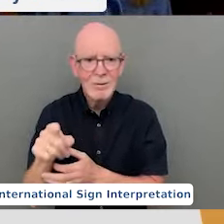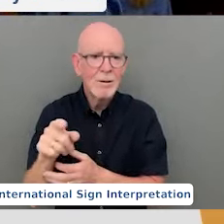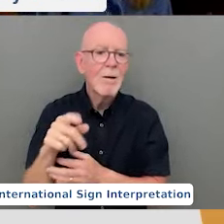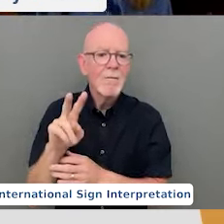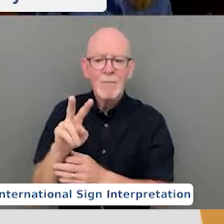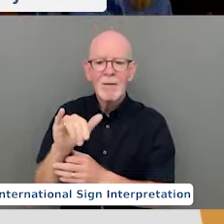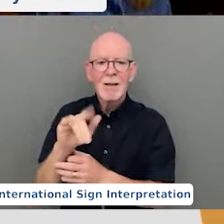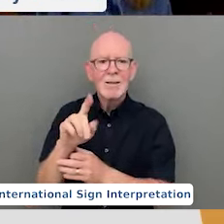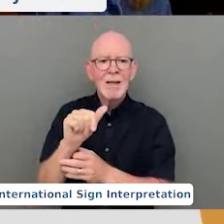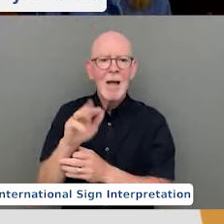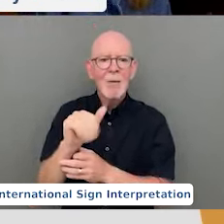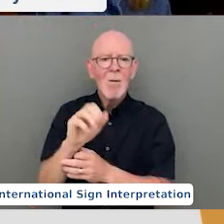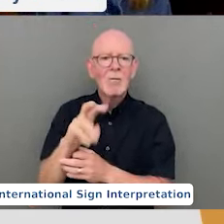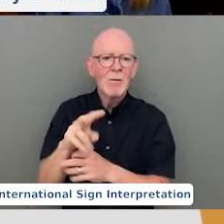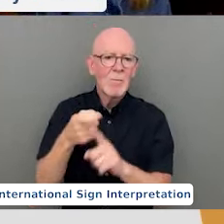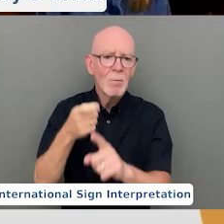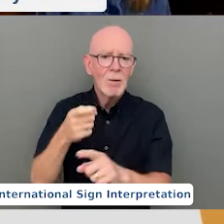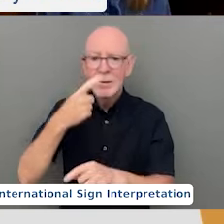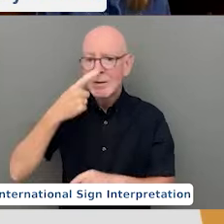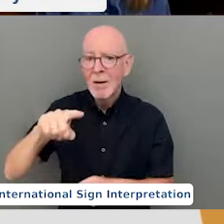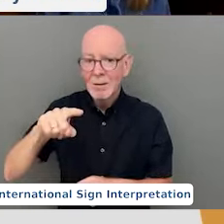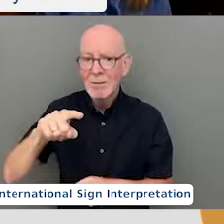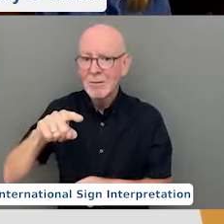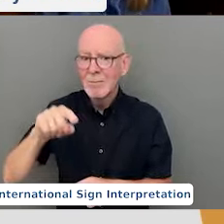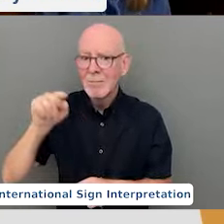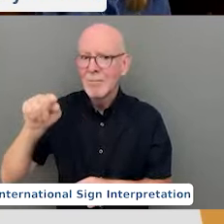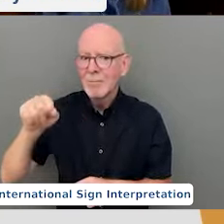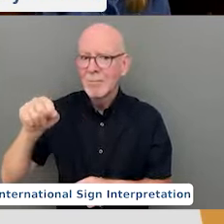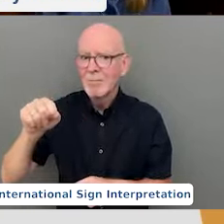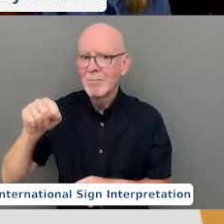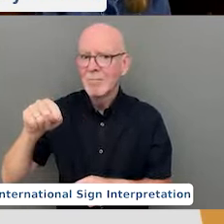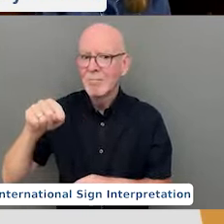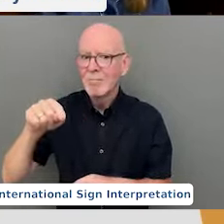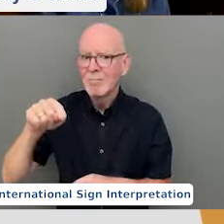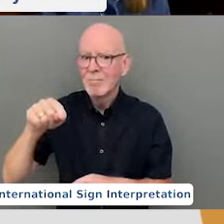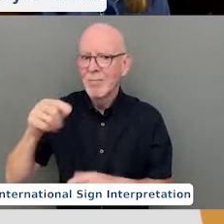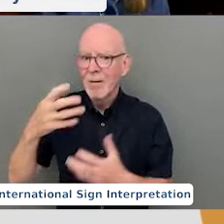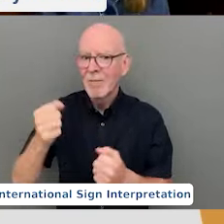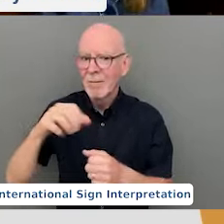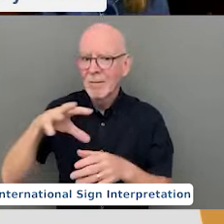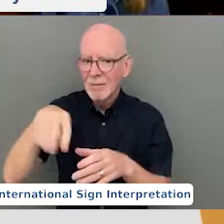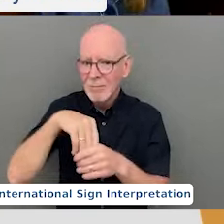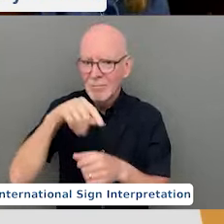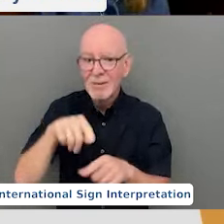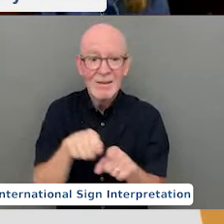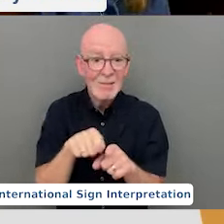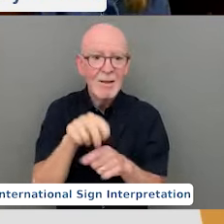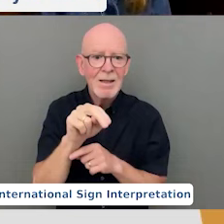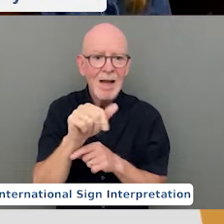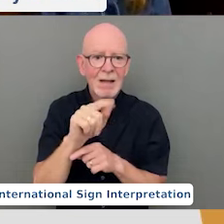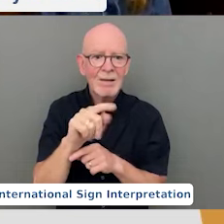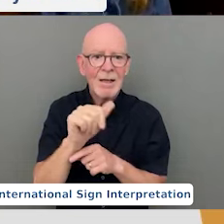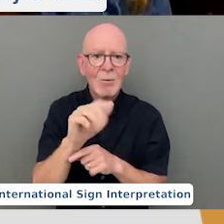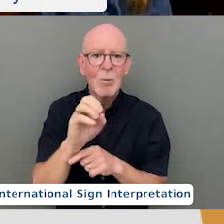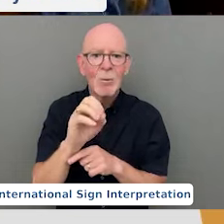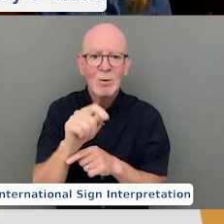Suwananawut, who is the director of the International Cooperation Section from the Ministry of Social Development and Human Security.